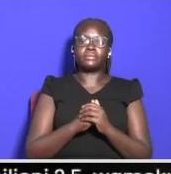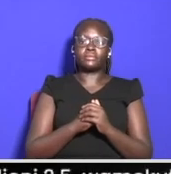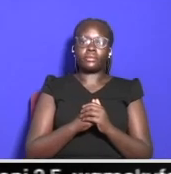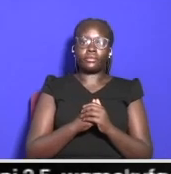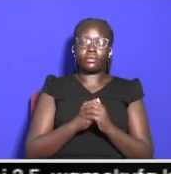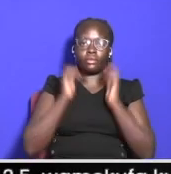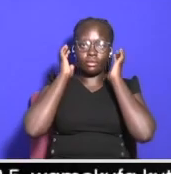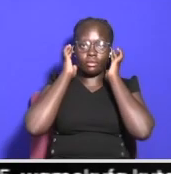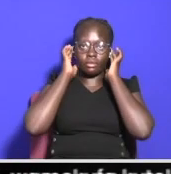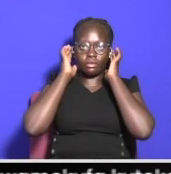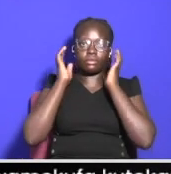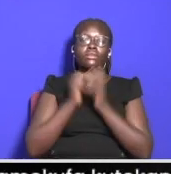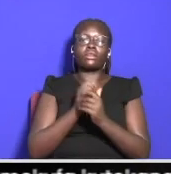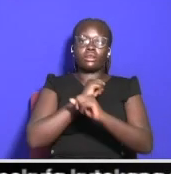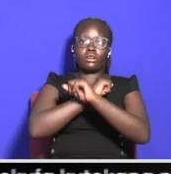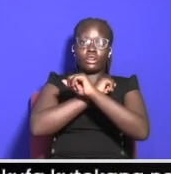foreign